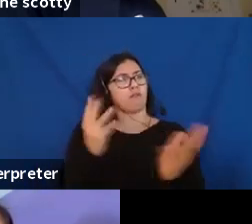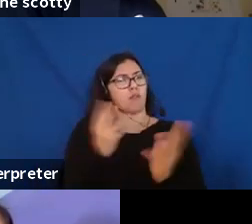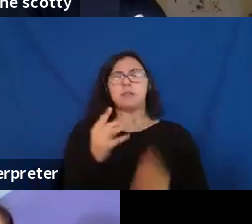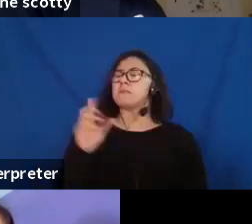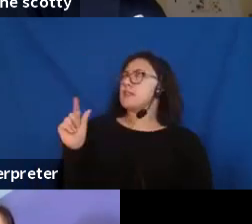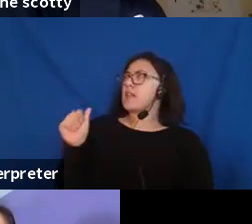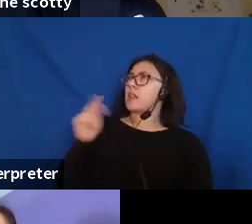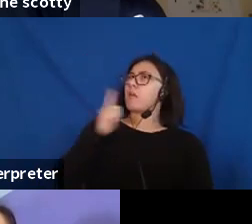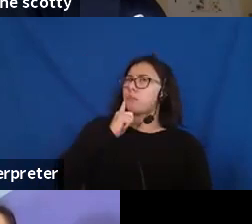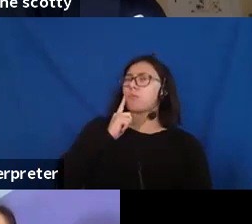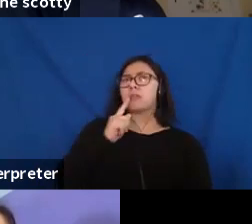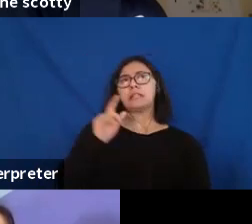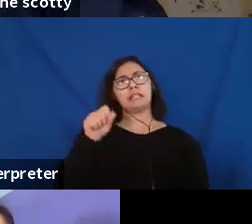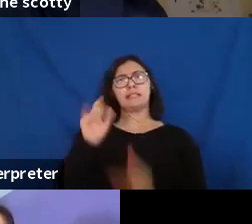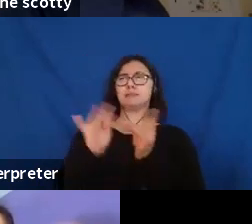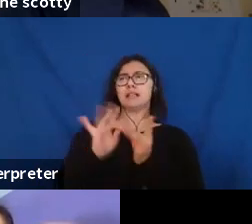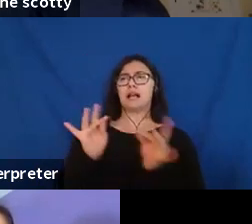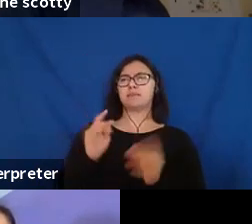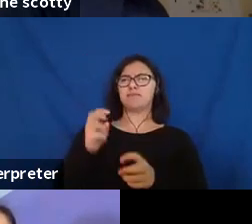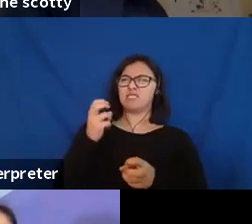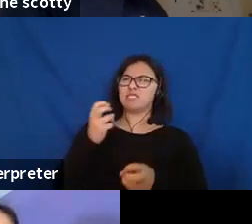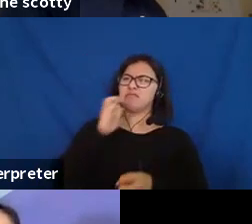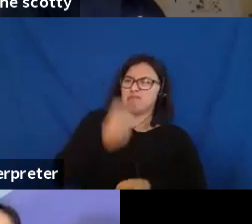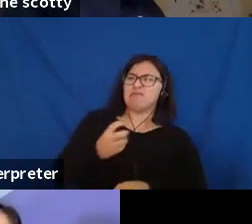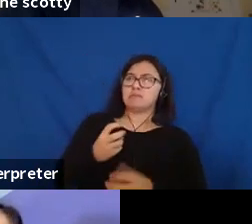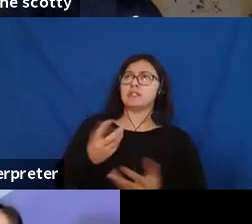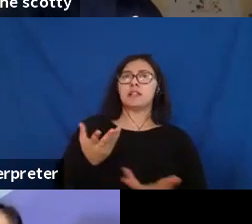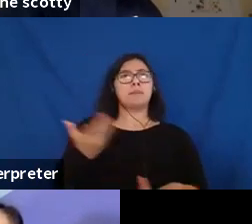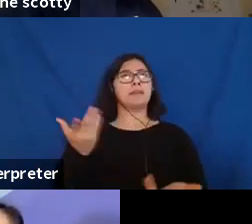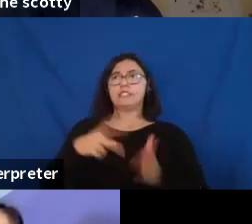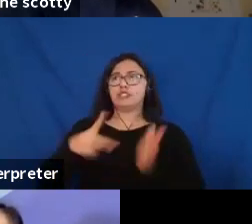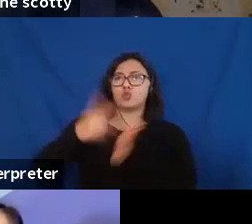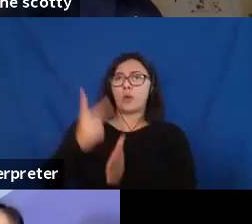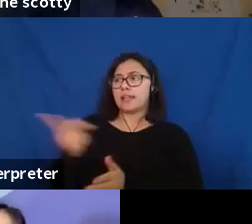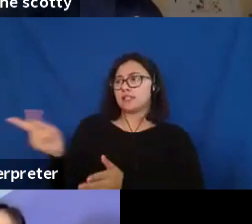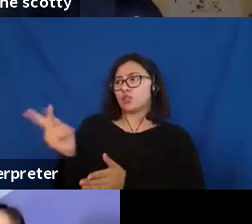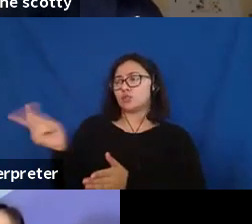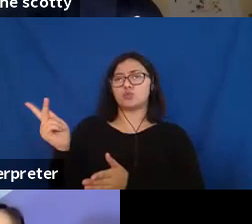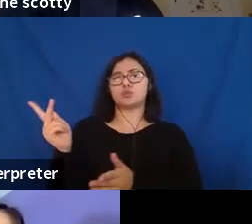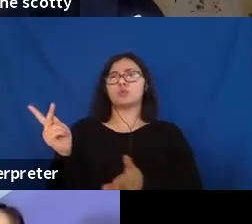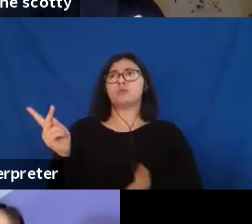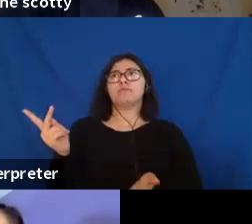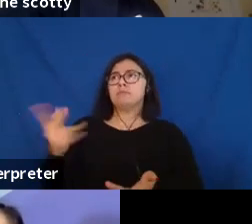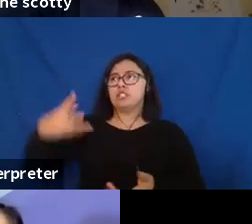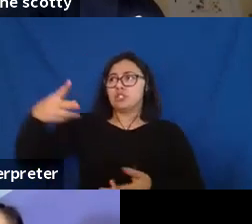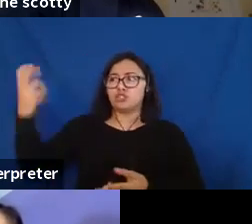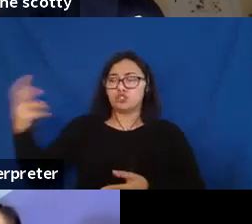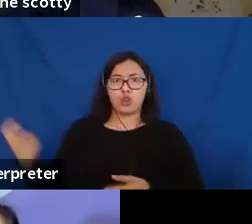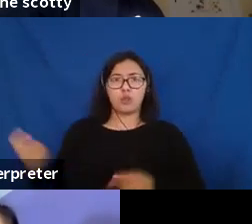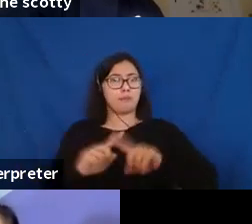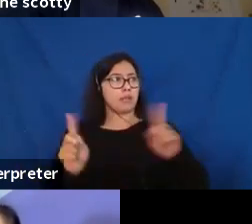was harsh. I just felt frustrated that twice now Yolanda and Amani didn't get lunch because the boys took extras. It wasn't fair to the